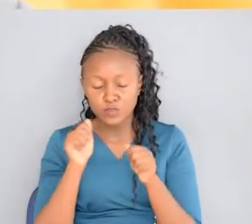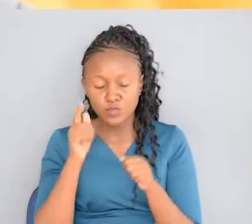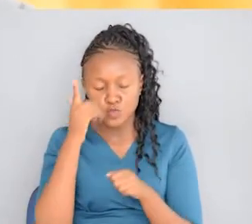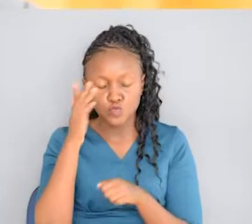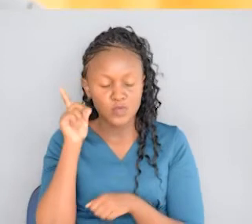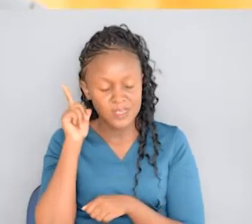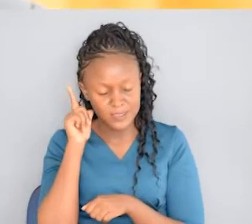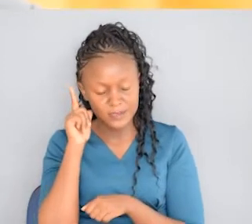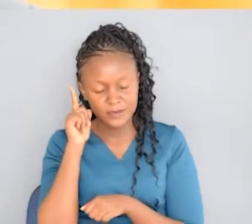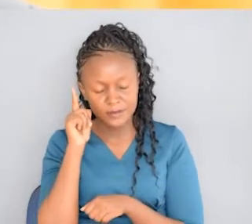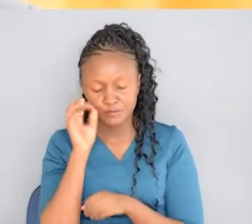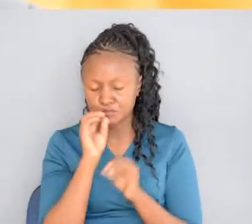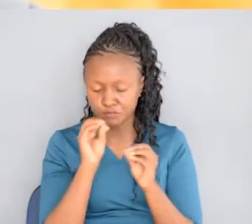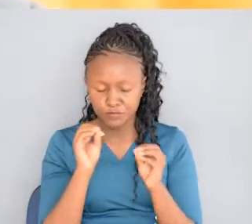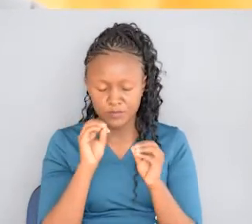that, Father, when we are